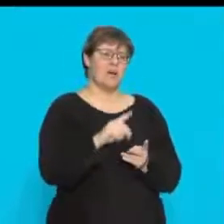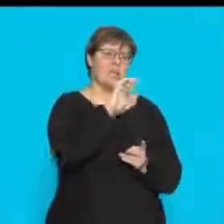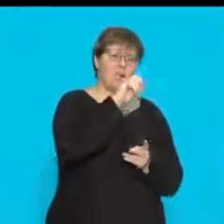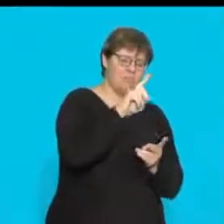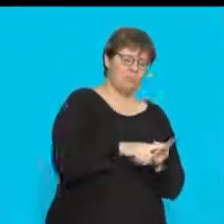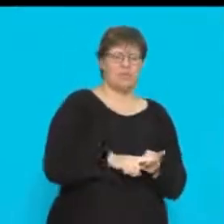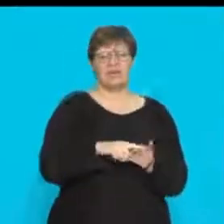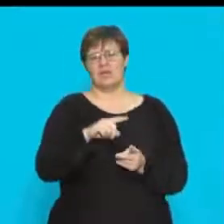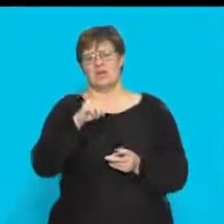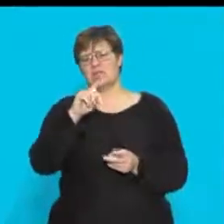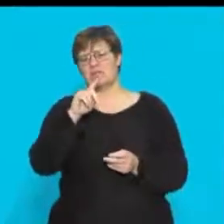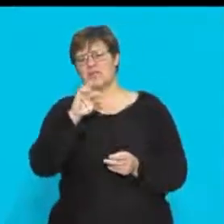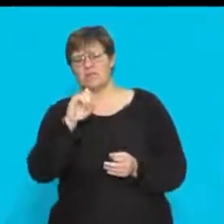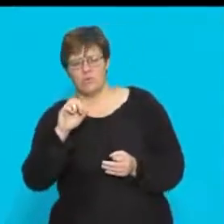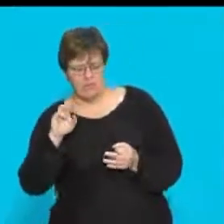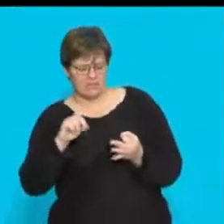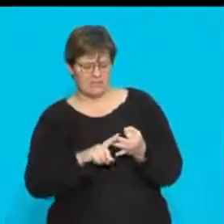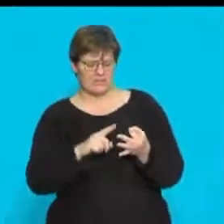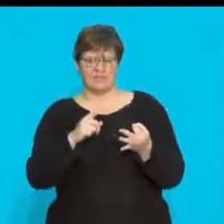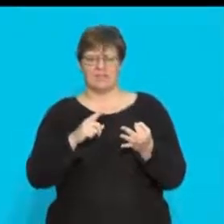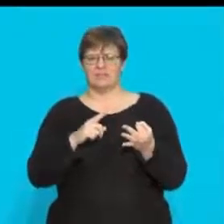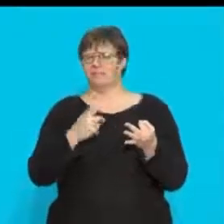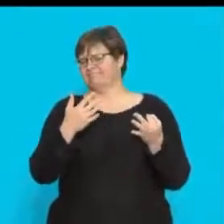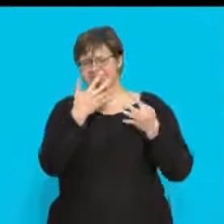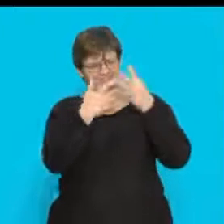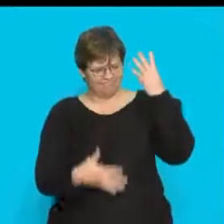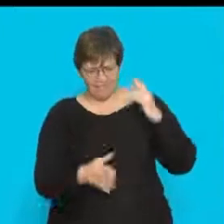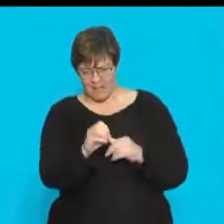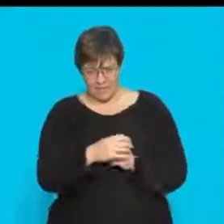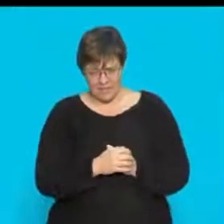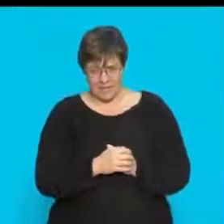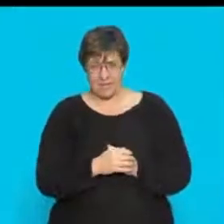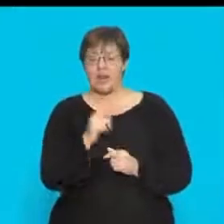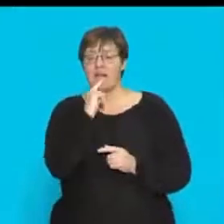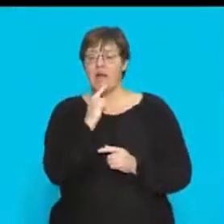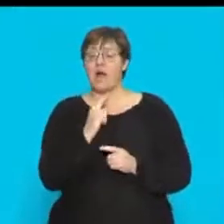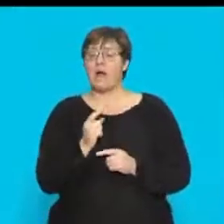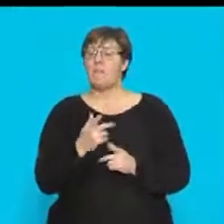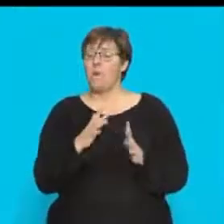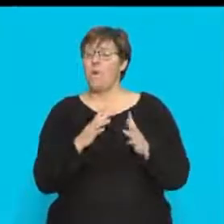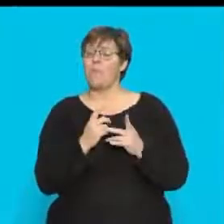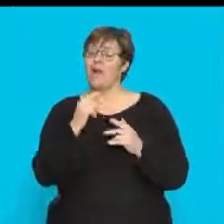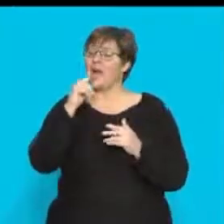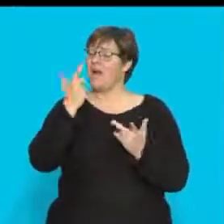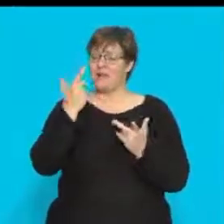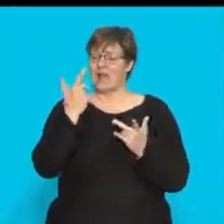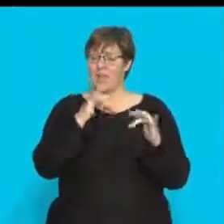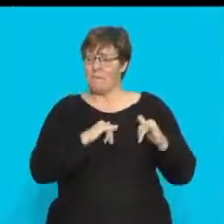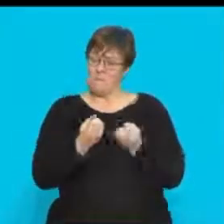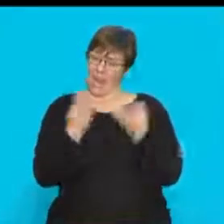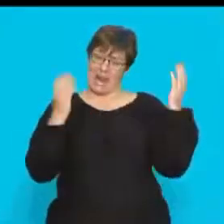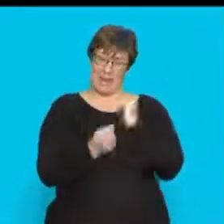got stolons, we've got suckers that grow out of the root. Right, the least common of them, right,